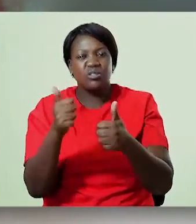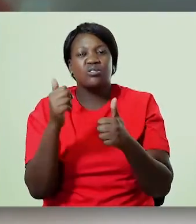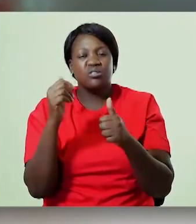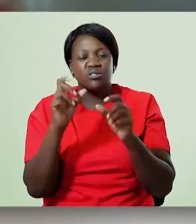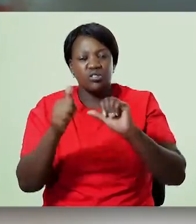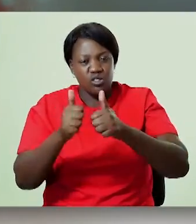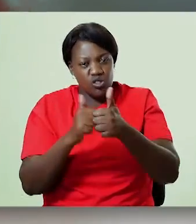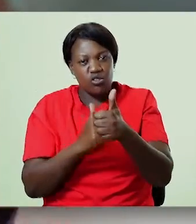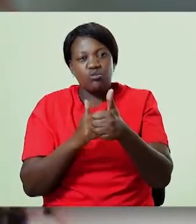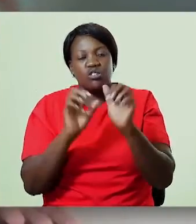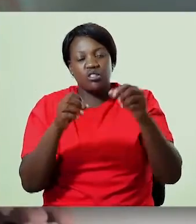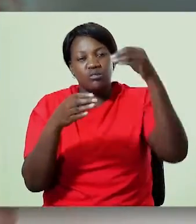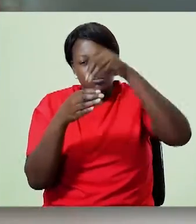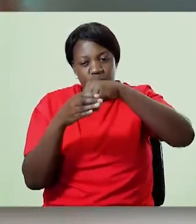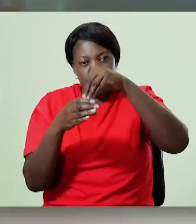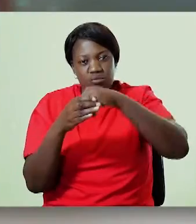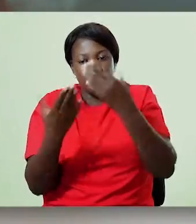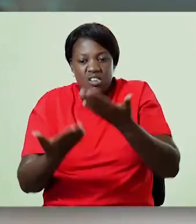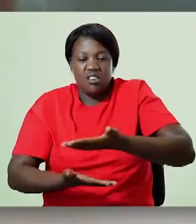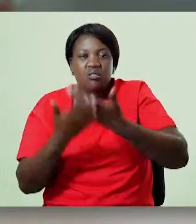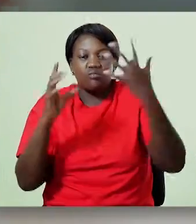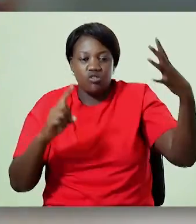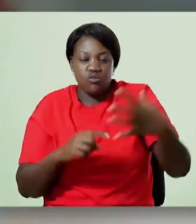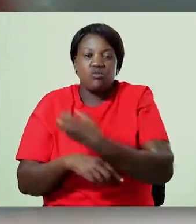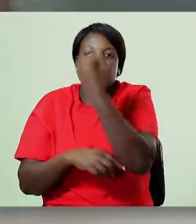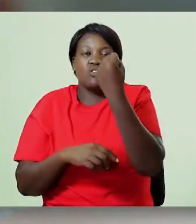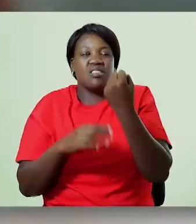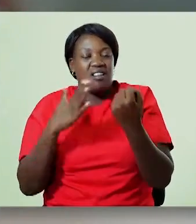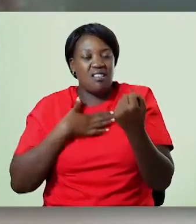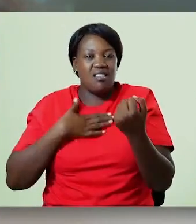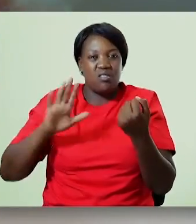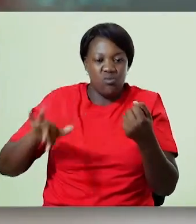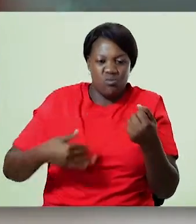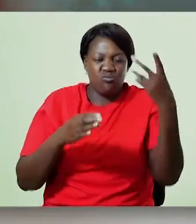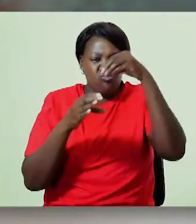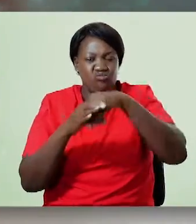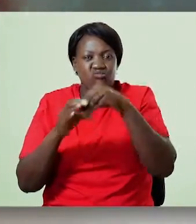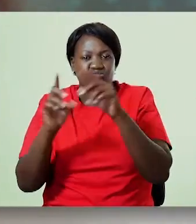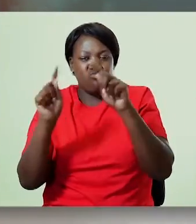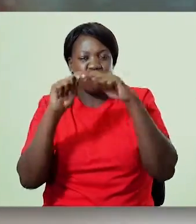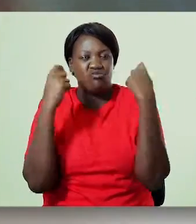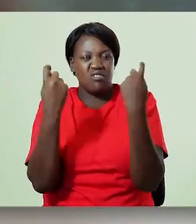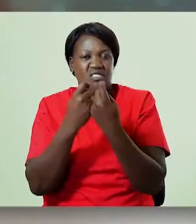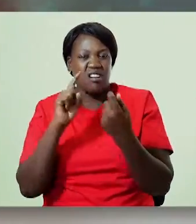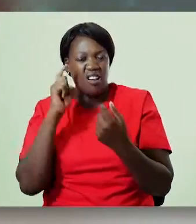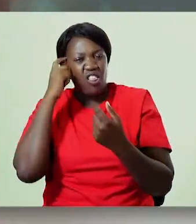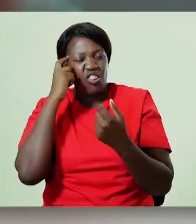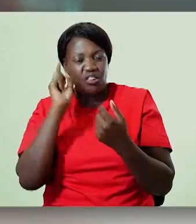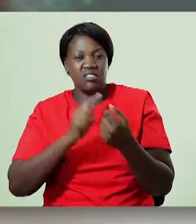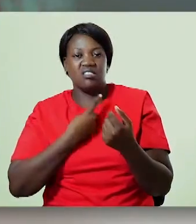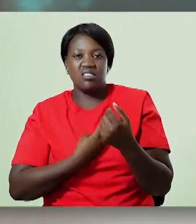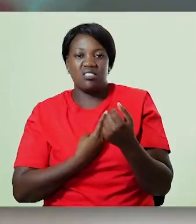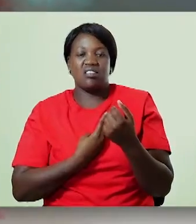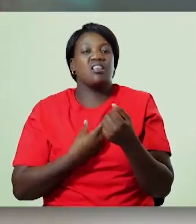sport and could really contribute to the team and help them win. I really want to be part of this team, he thought to himself.